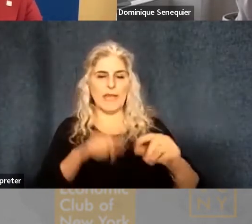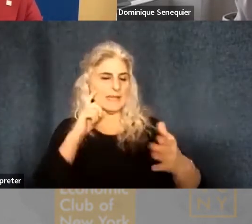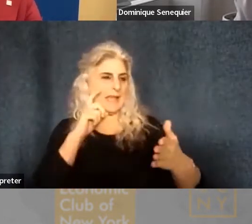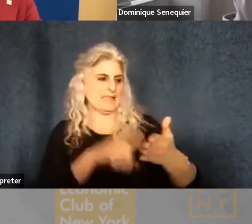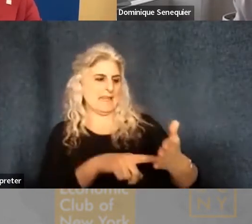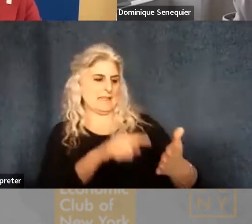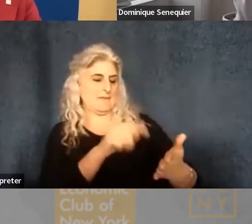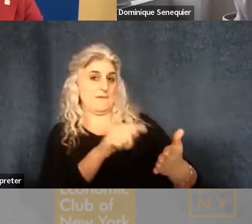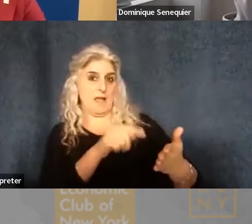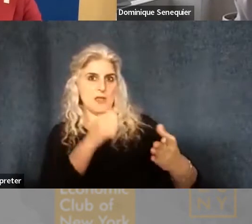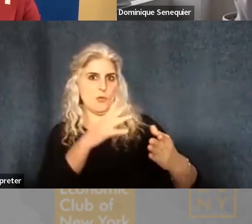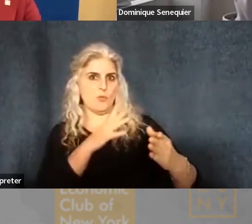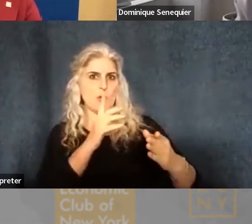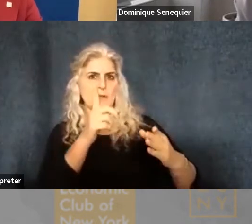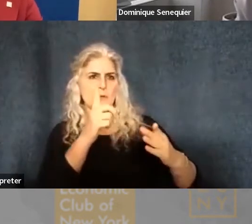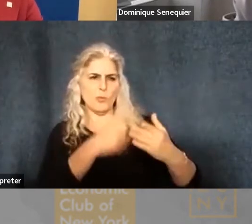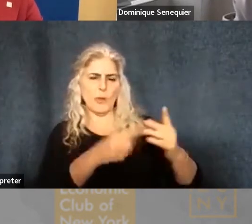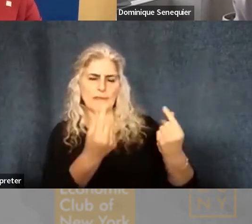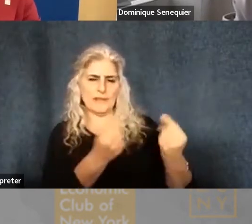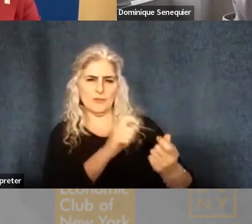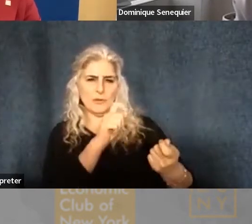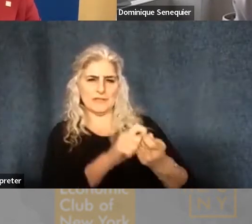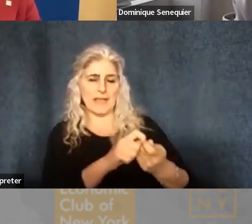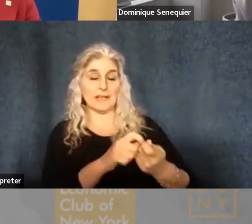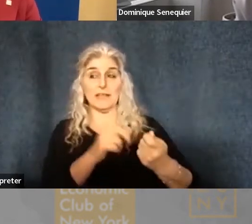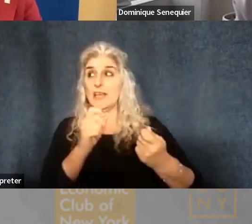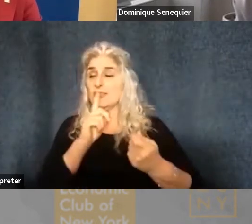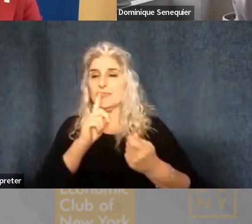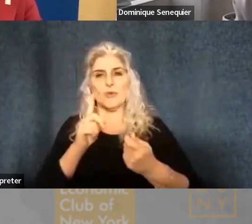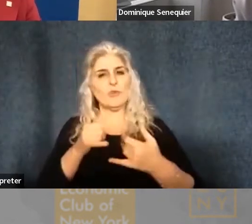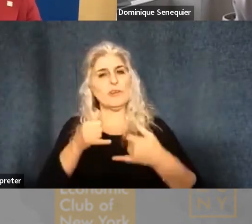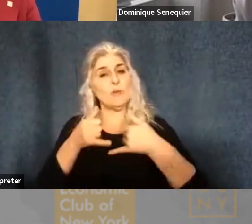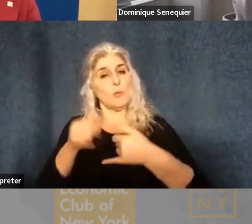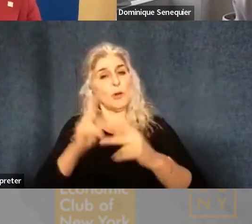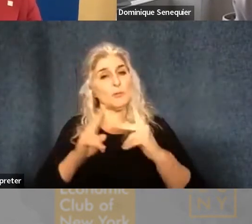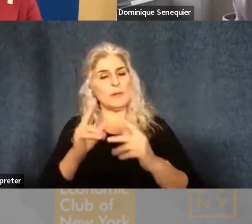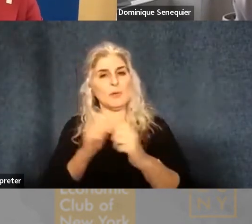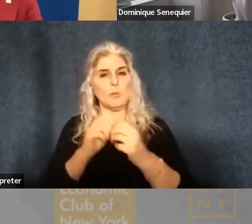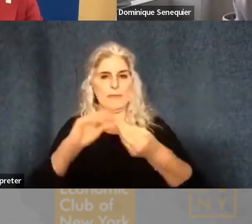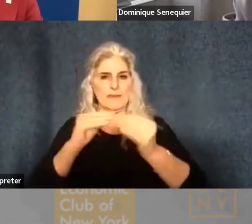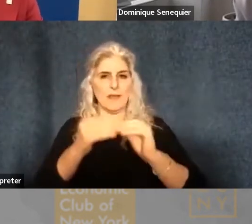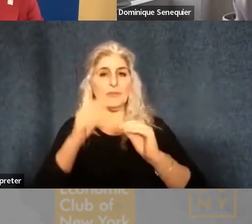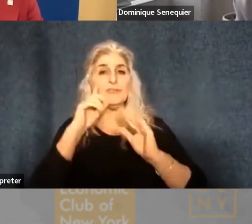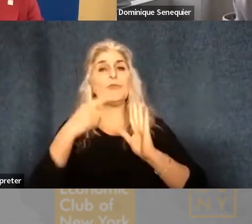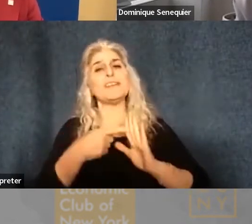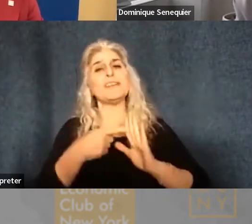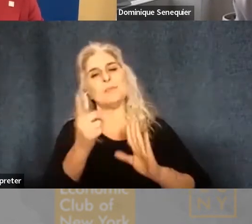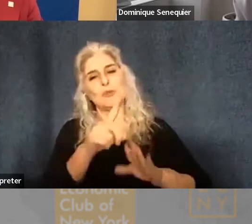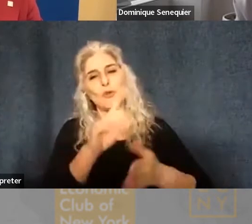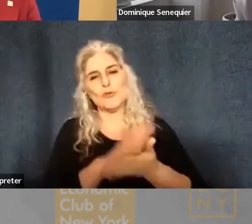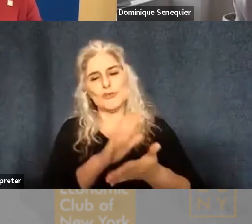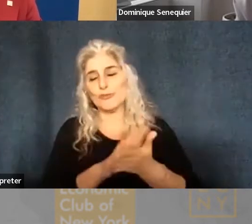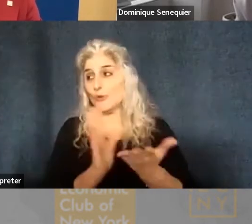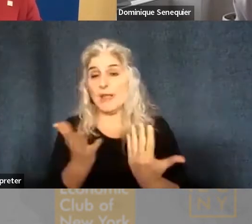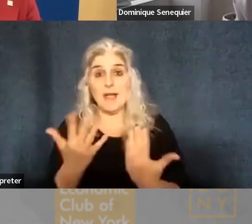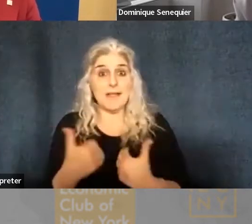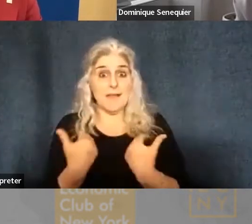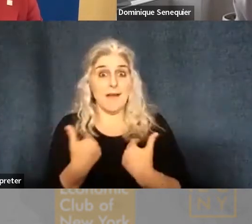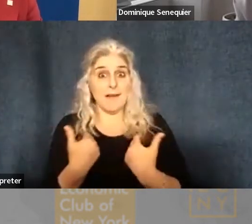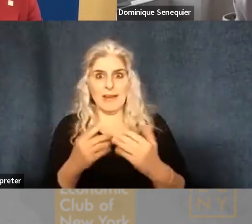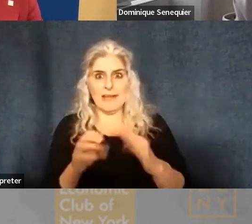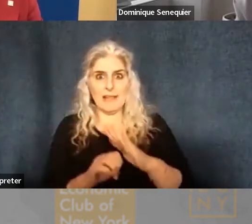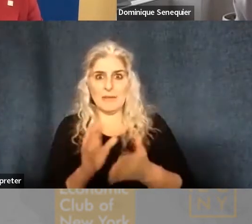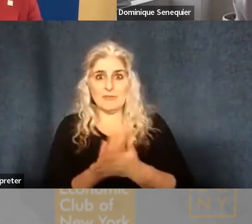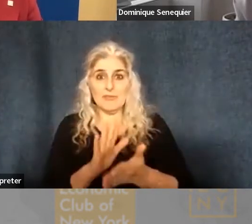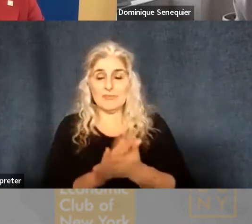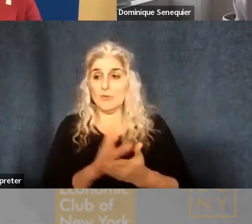numbers. And so that's how we reward people. It's the same as going to school. When you're in school early on in grade school, you